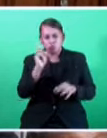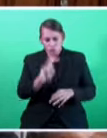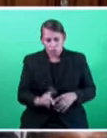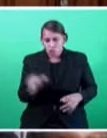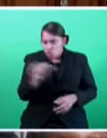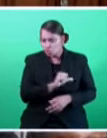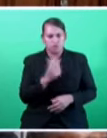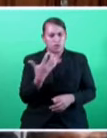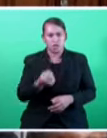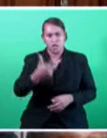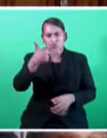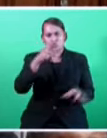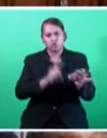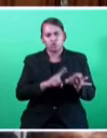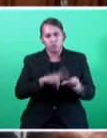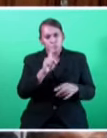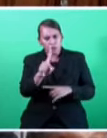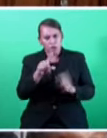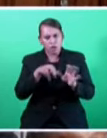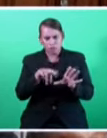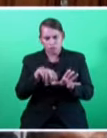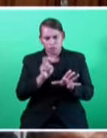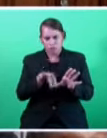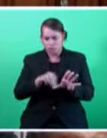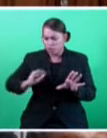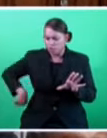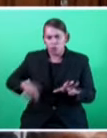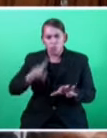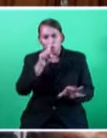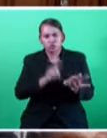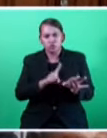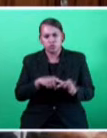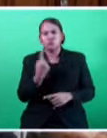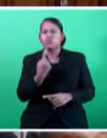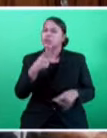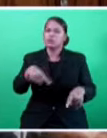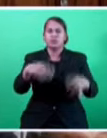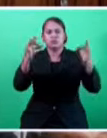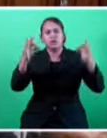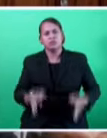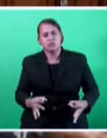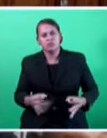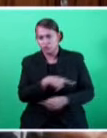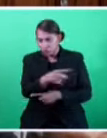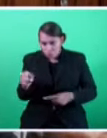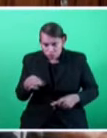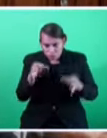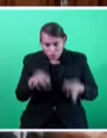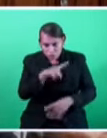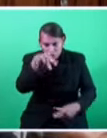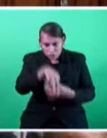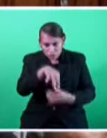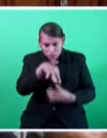to be eight, but one was excluded as a decision taken by vote in that flying